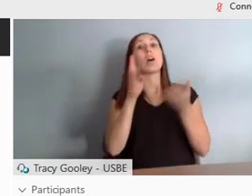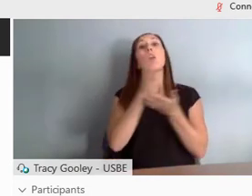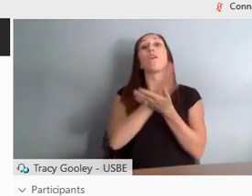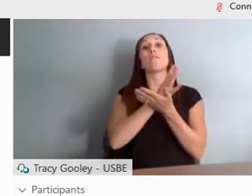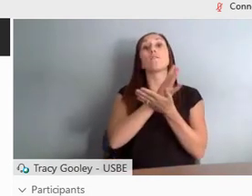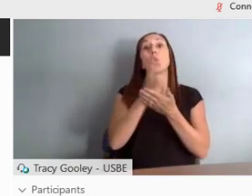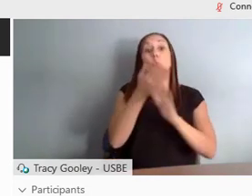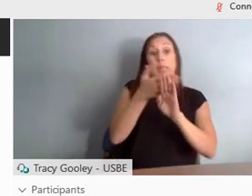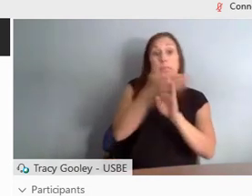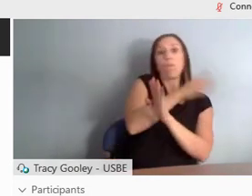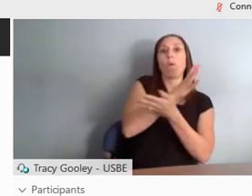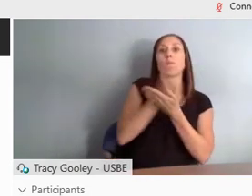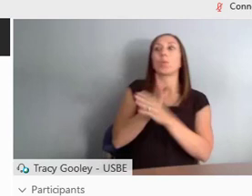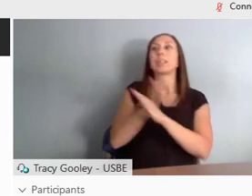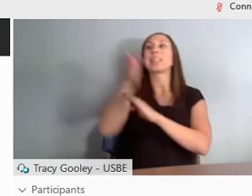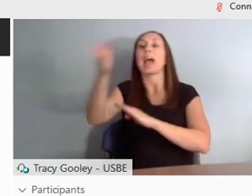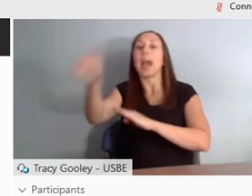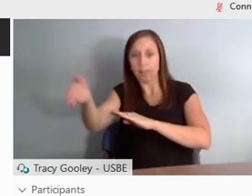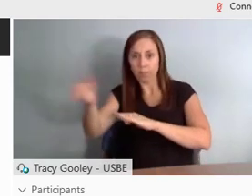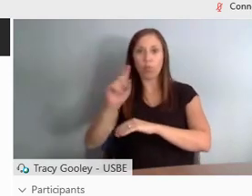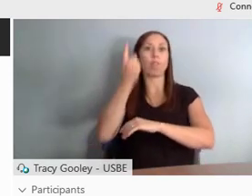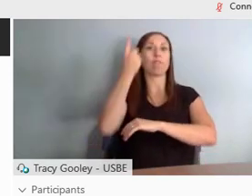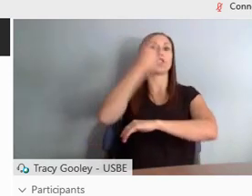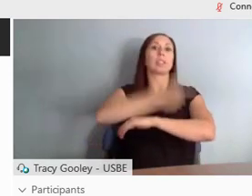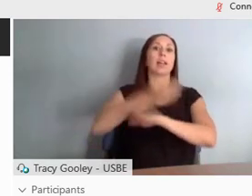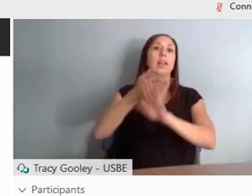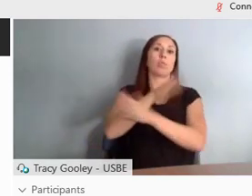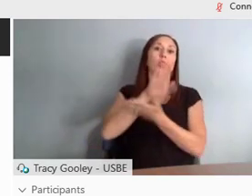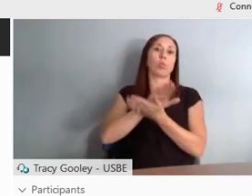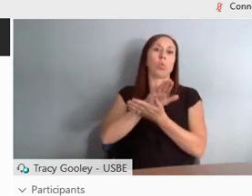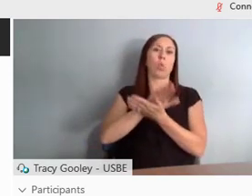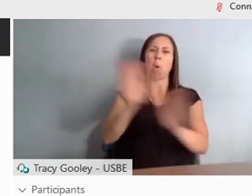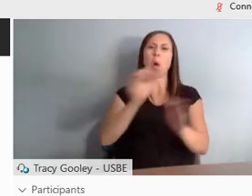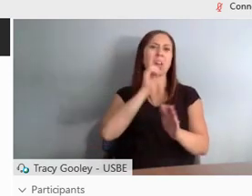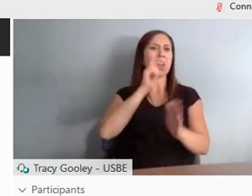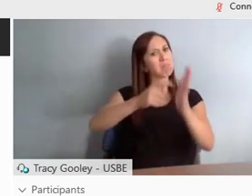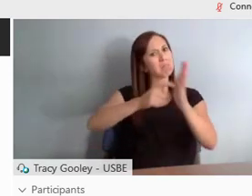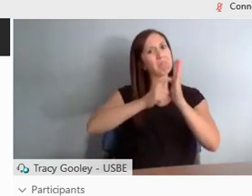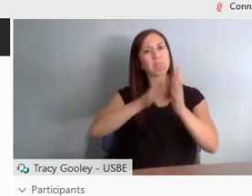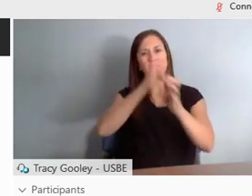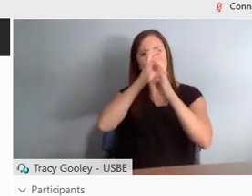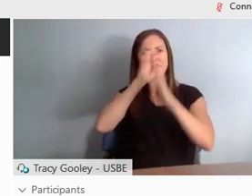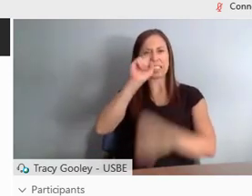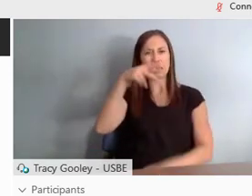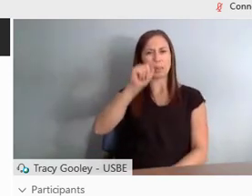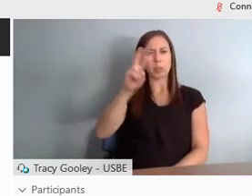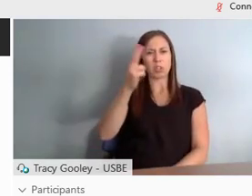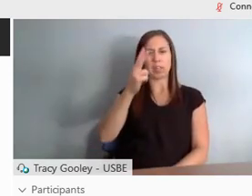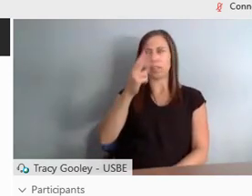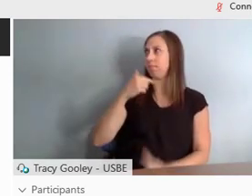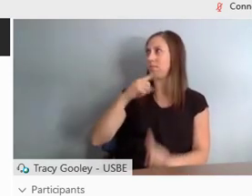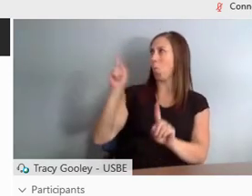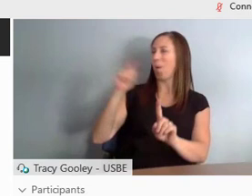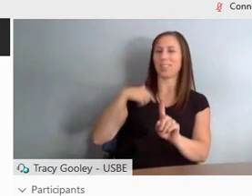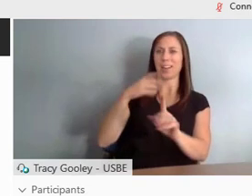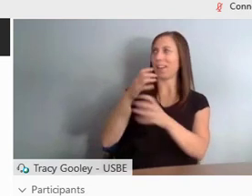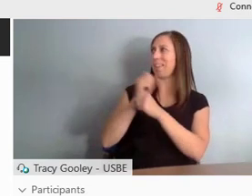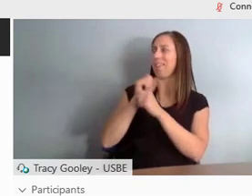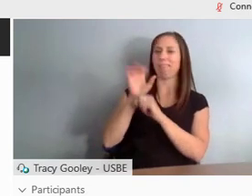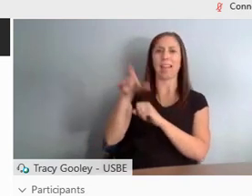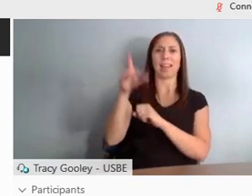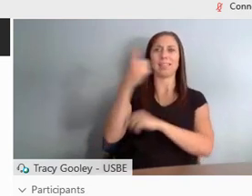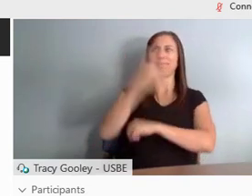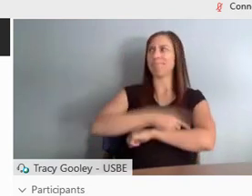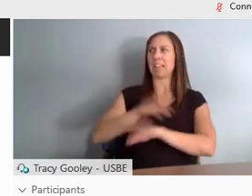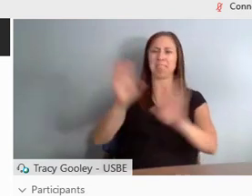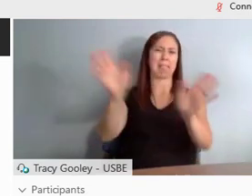before and 4 weeks after the first day of preschool. So don't worry about that September 2nd. I don't know where I got that date. Somewhere I heard something